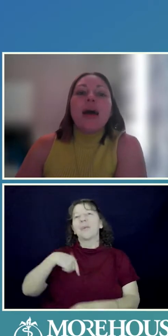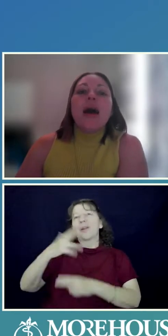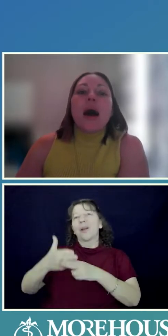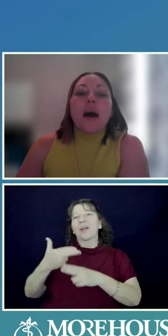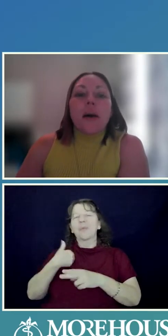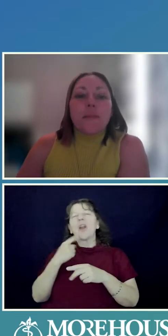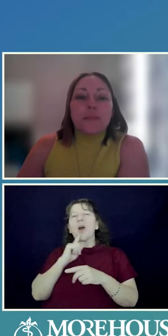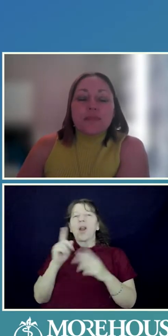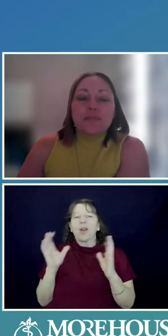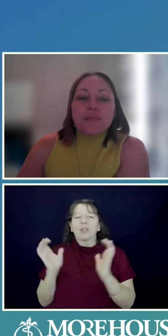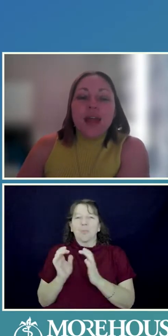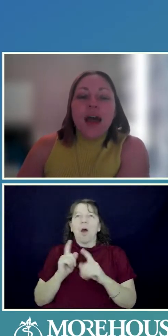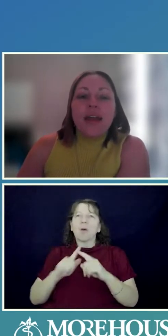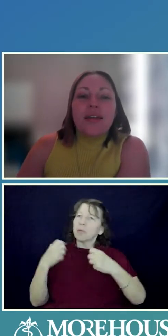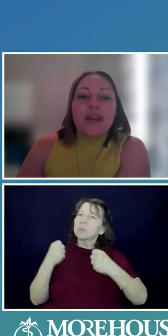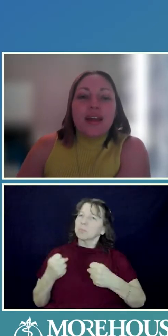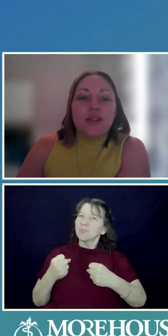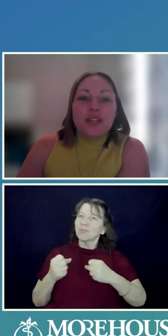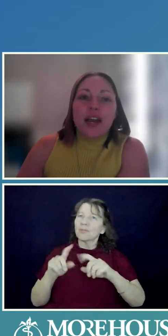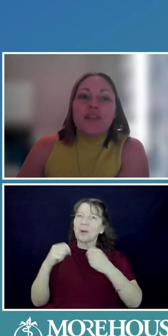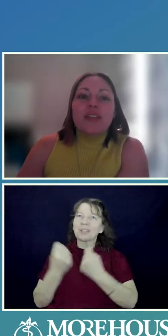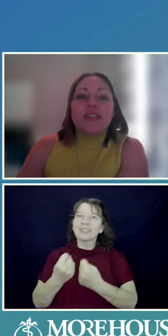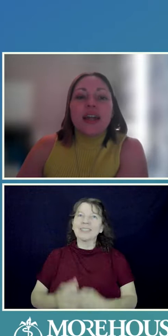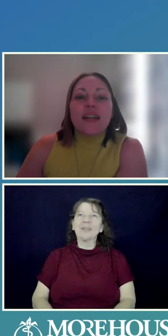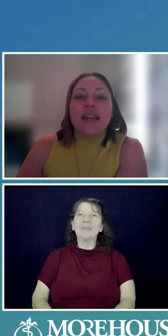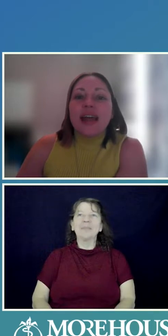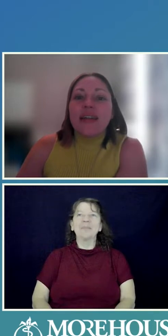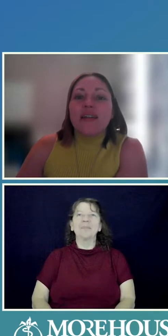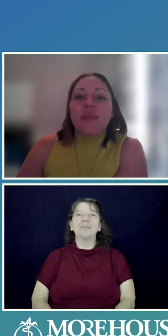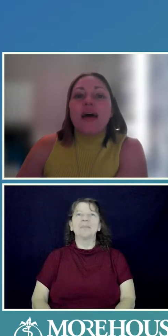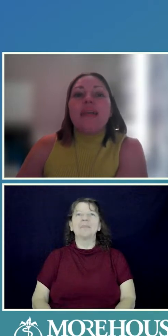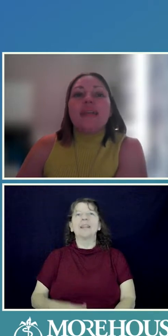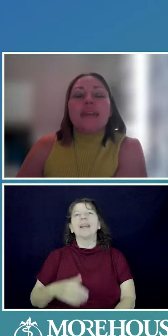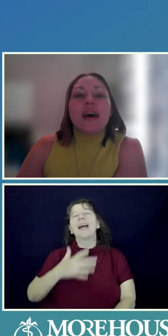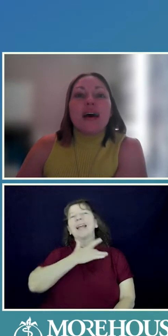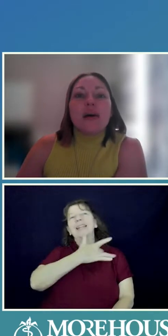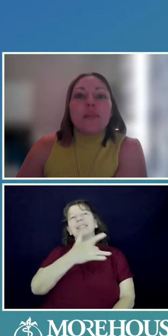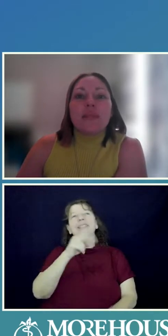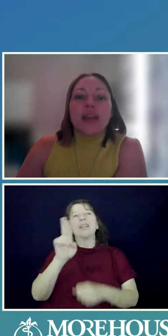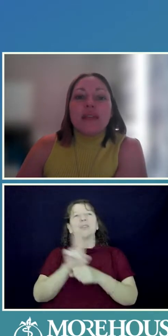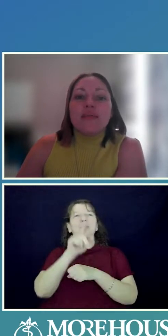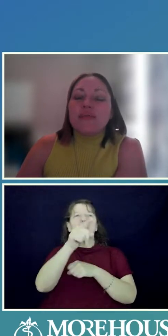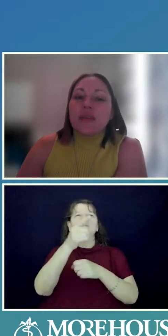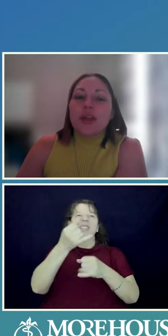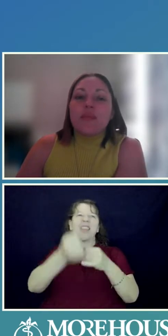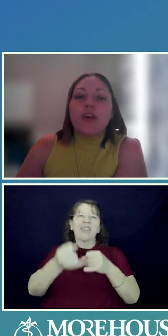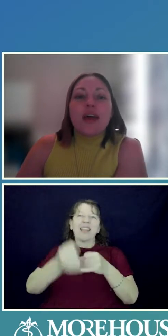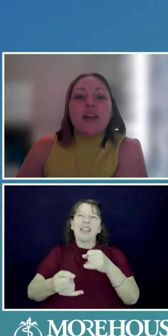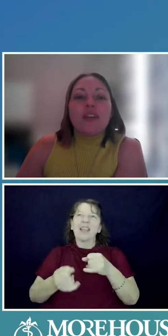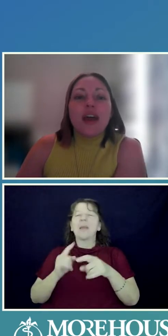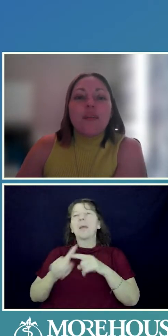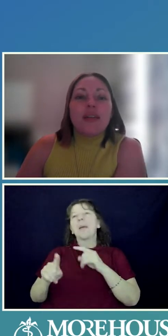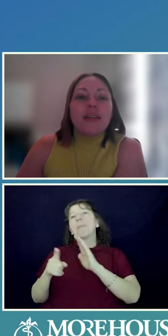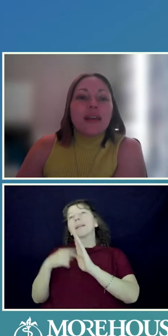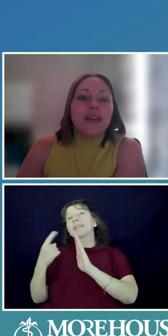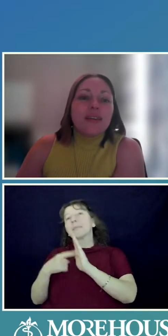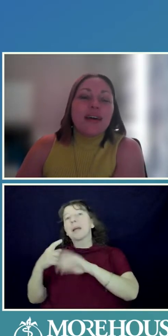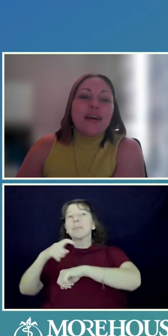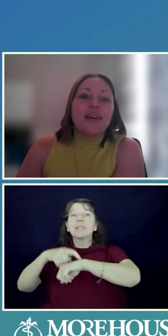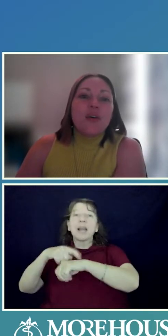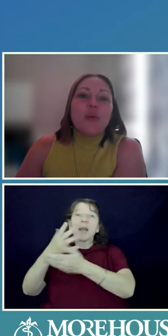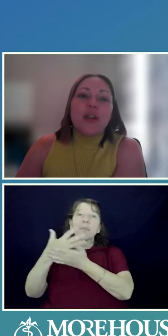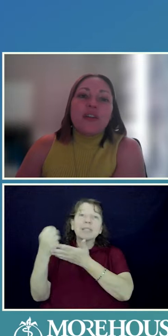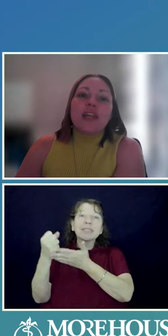team. I usually have this slide at the end, but then sometimes run out of time,